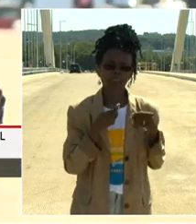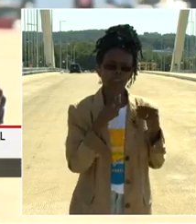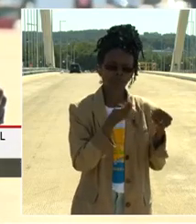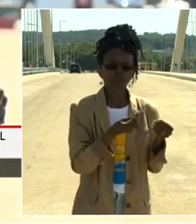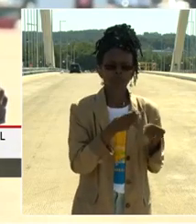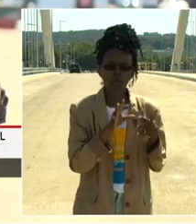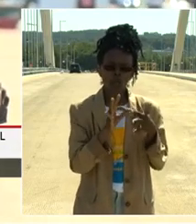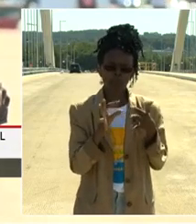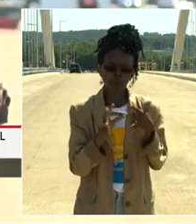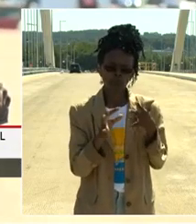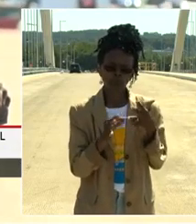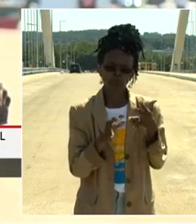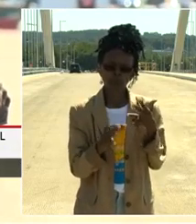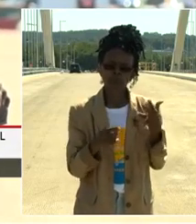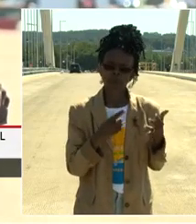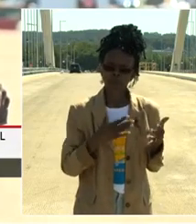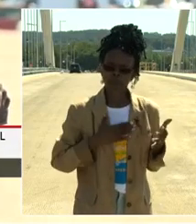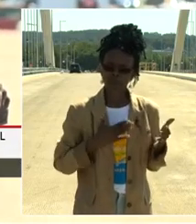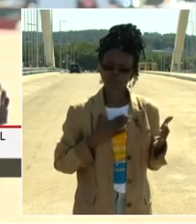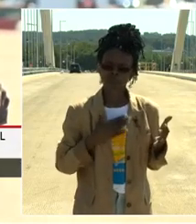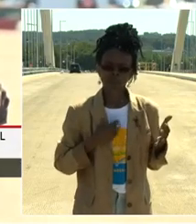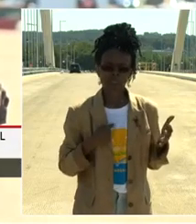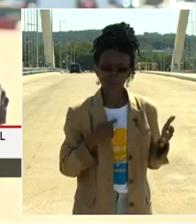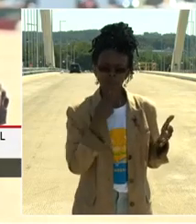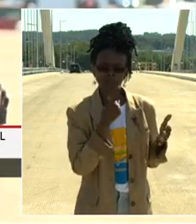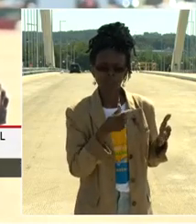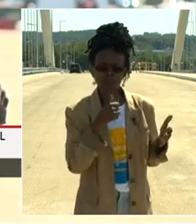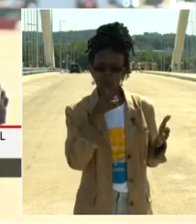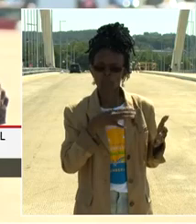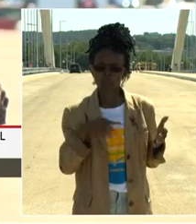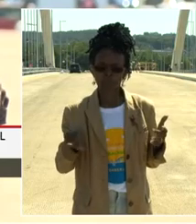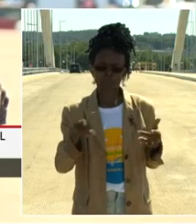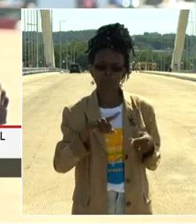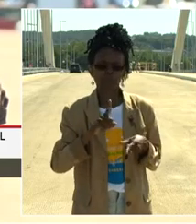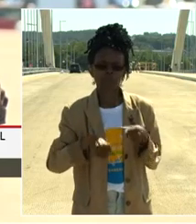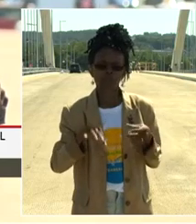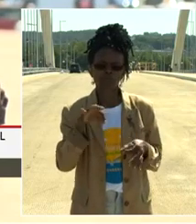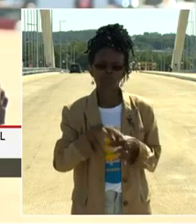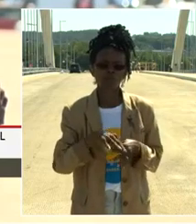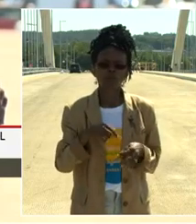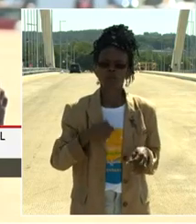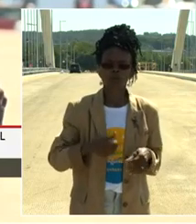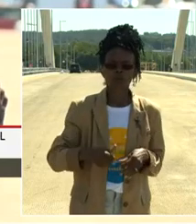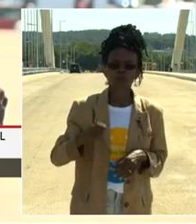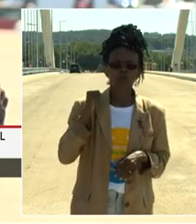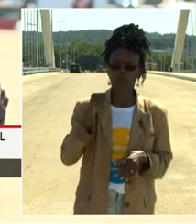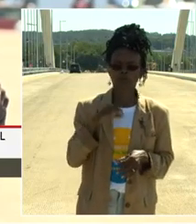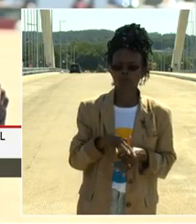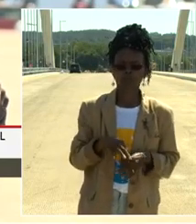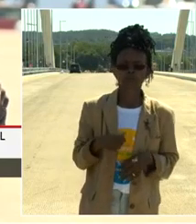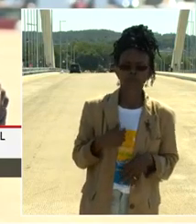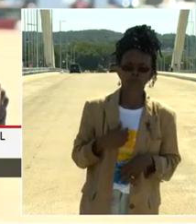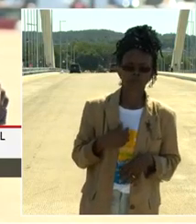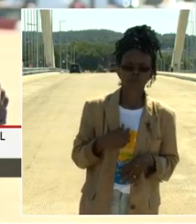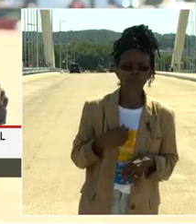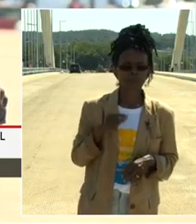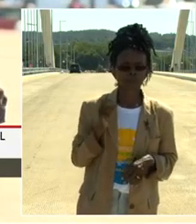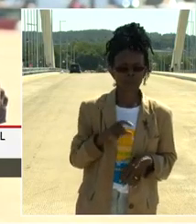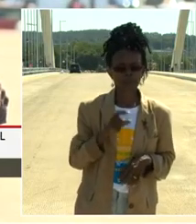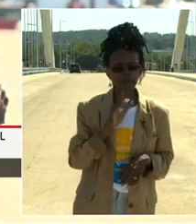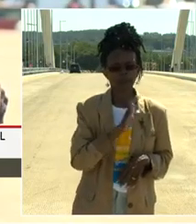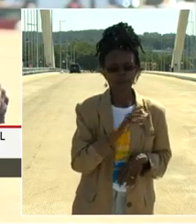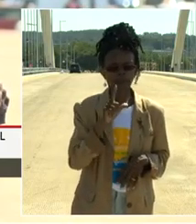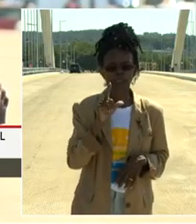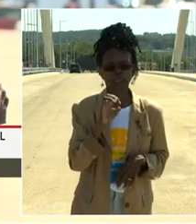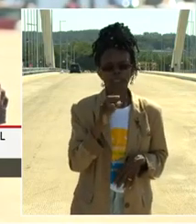can't vote, then I can't accept this vote. And that's the heart and legacy of the legendary Frederick Douglass. In the